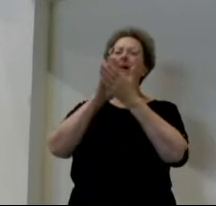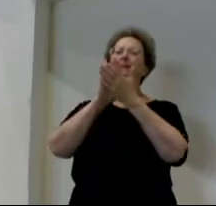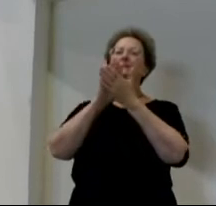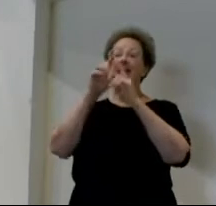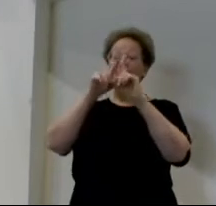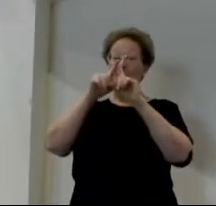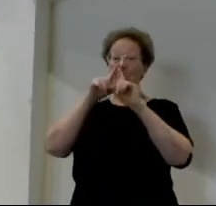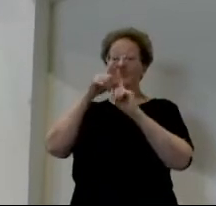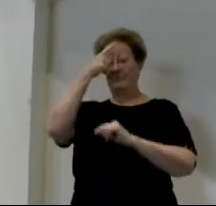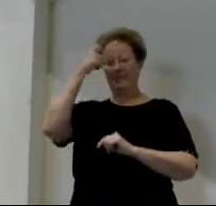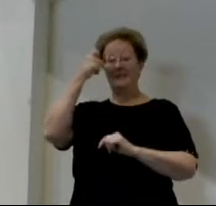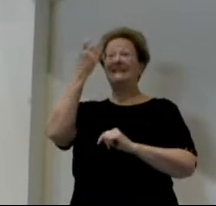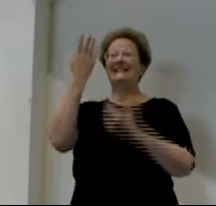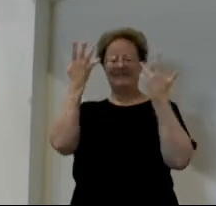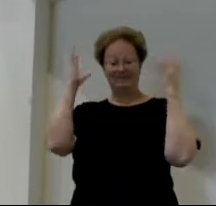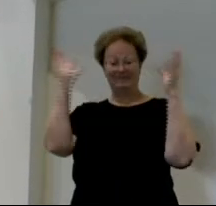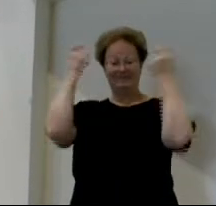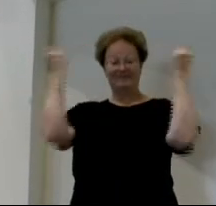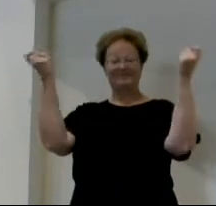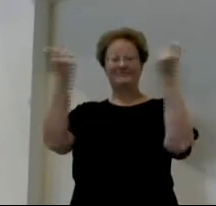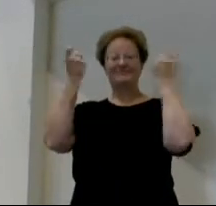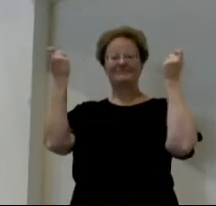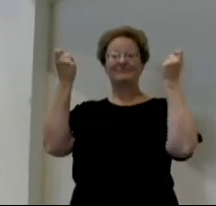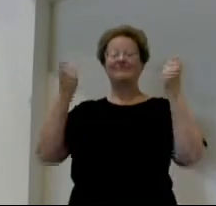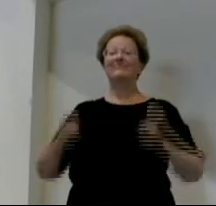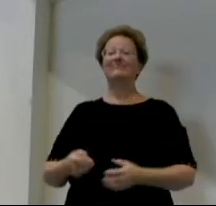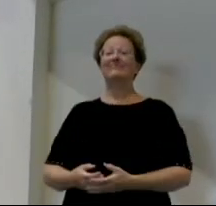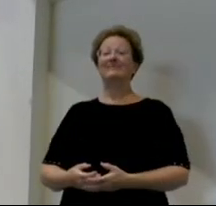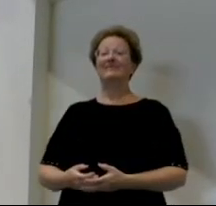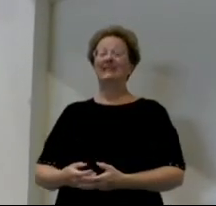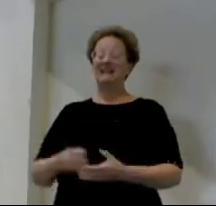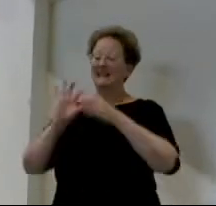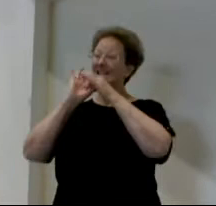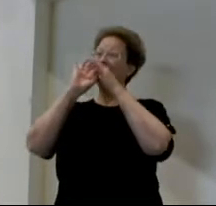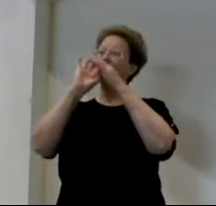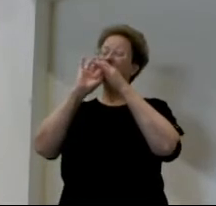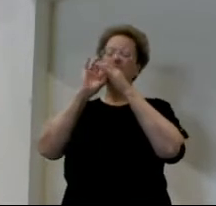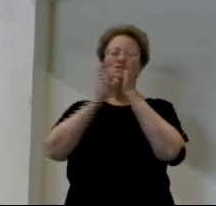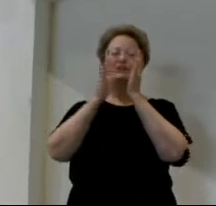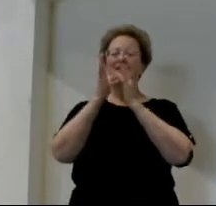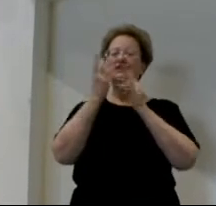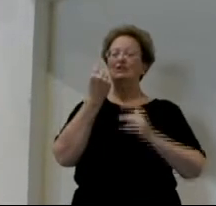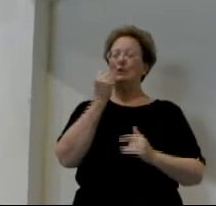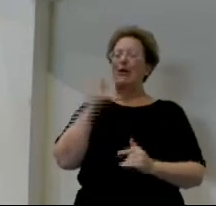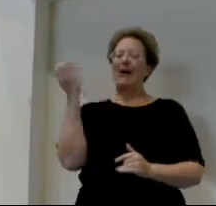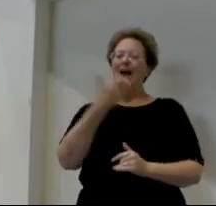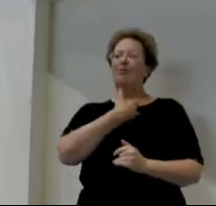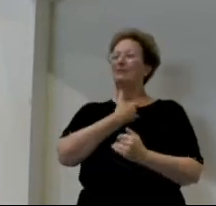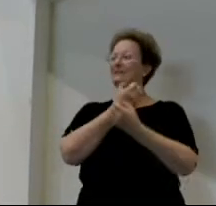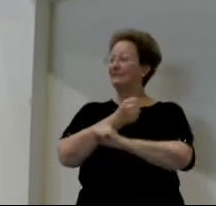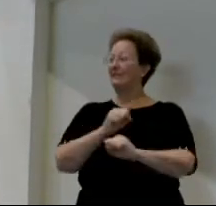Because baptism has created in our hearts a living faith that connects us to everything Jesus did for our salvation. And